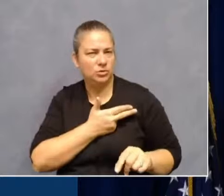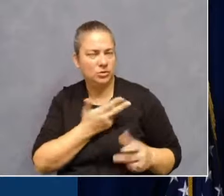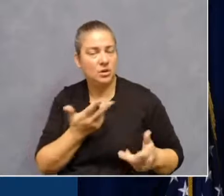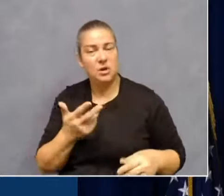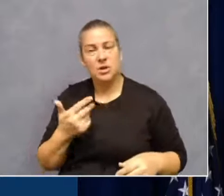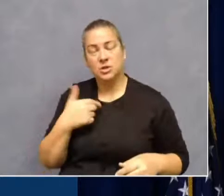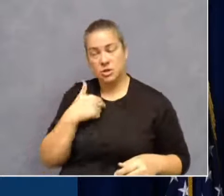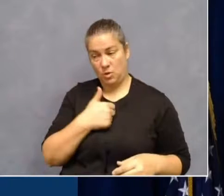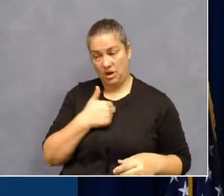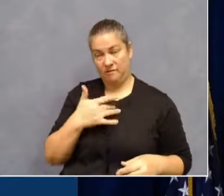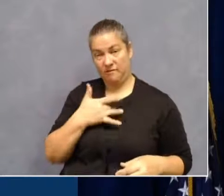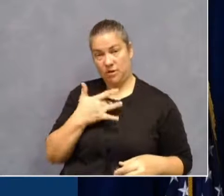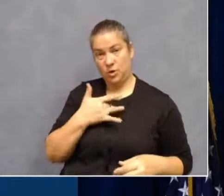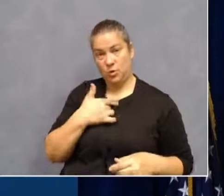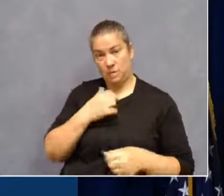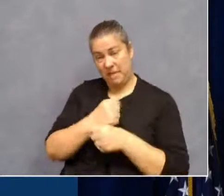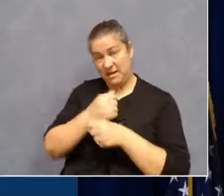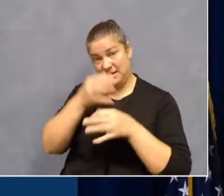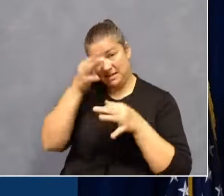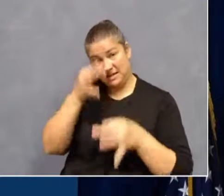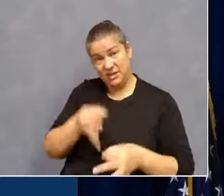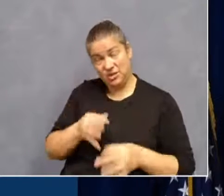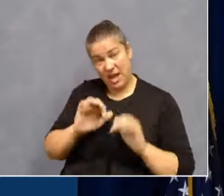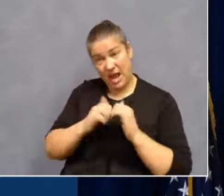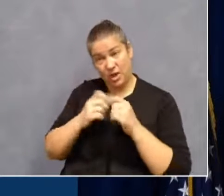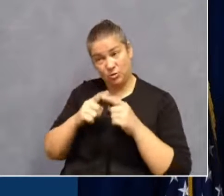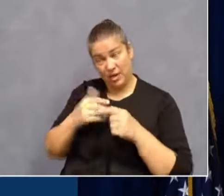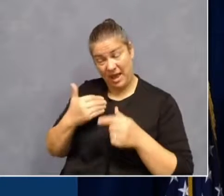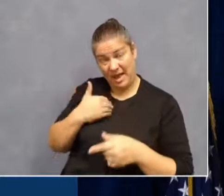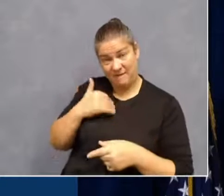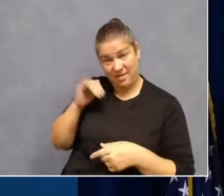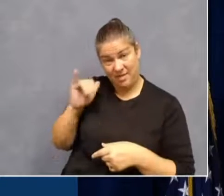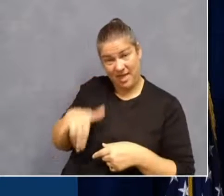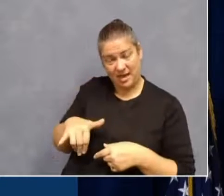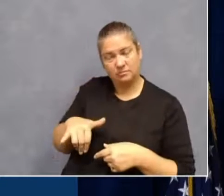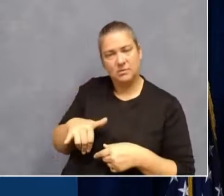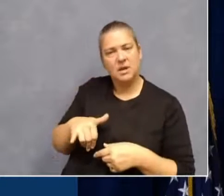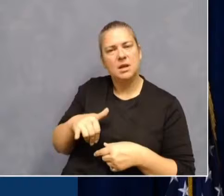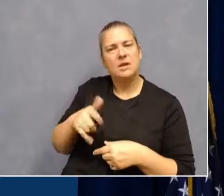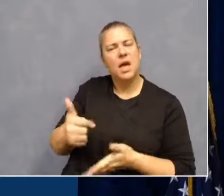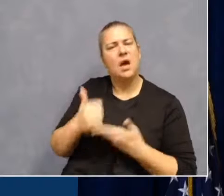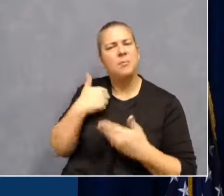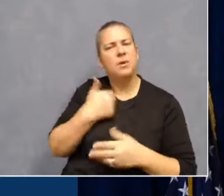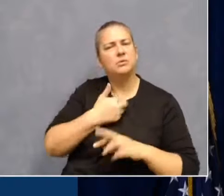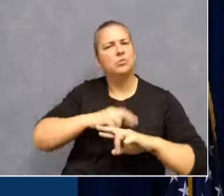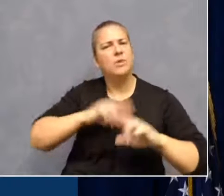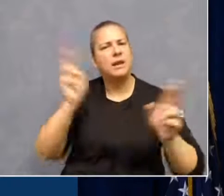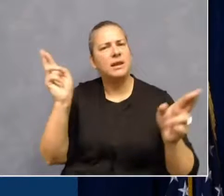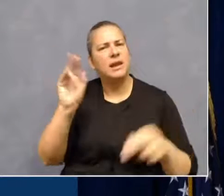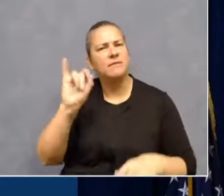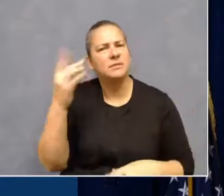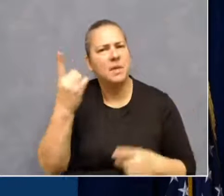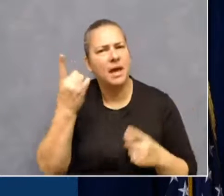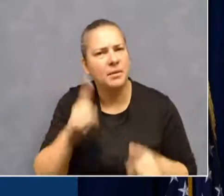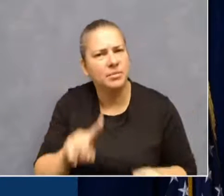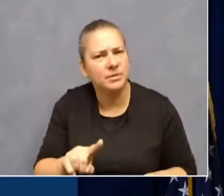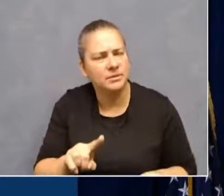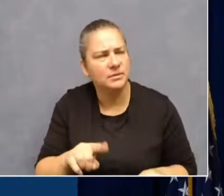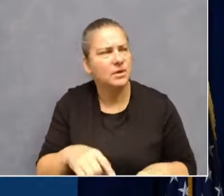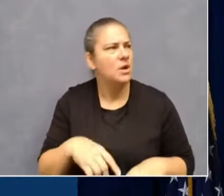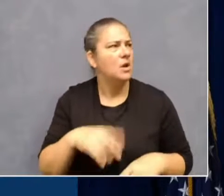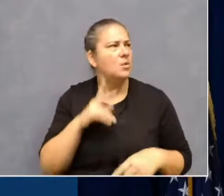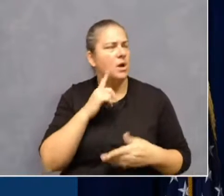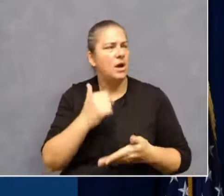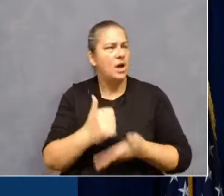in a way that not only has us ready during this, but can help into